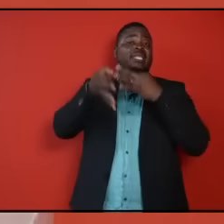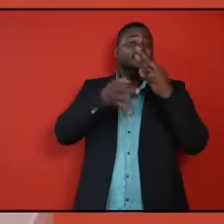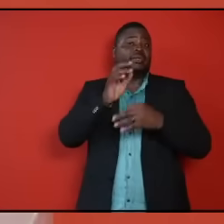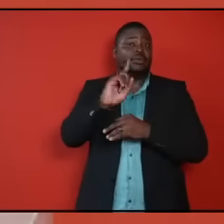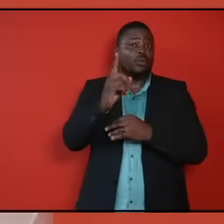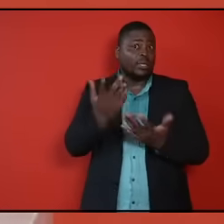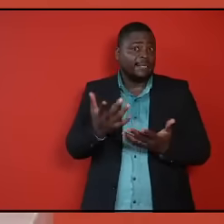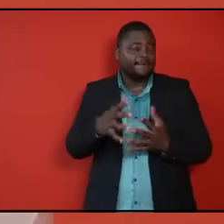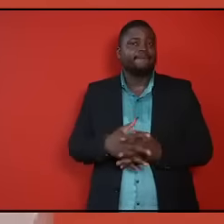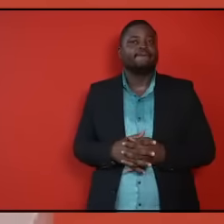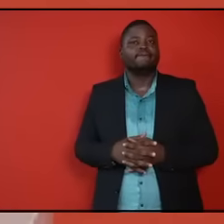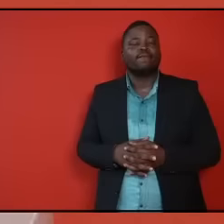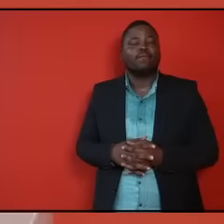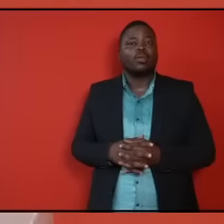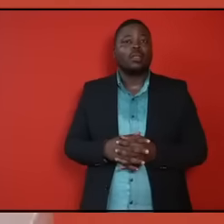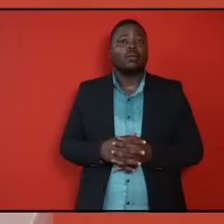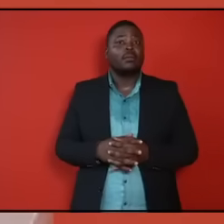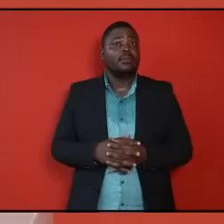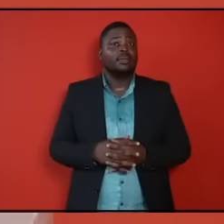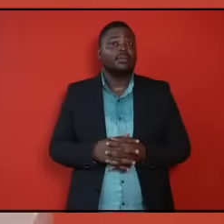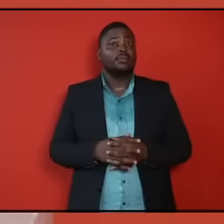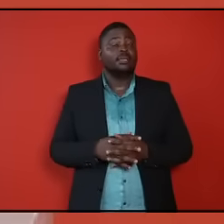you are registered first year,